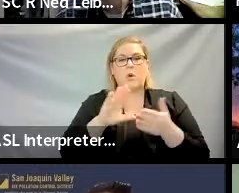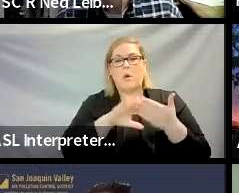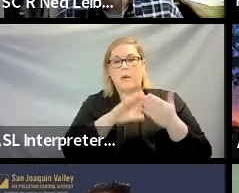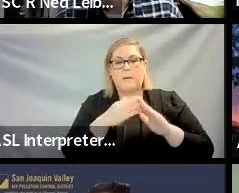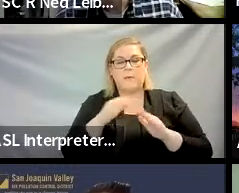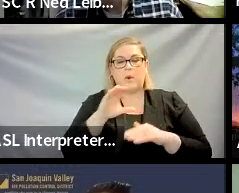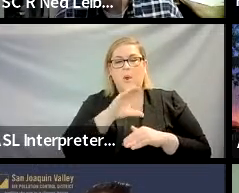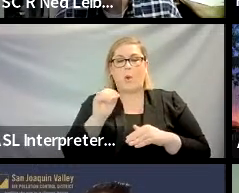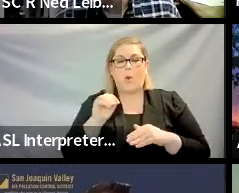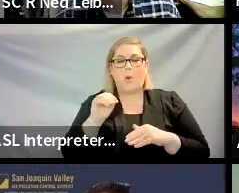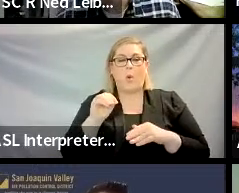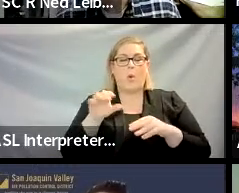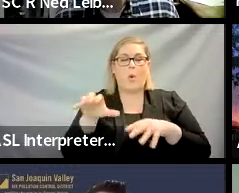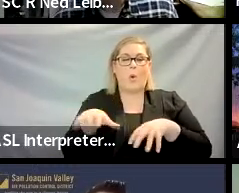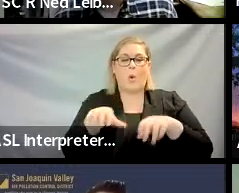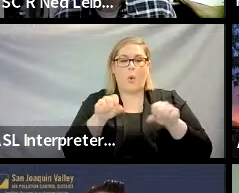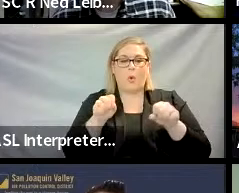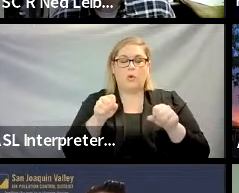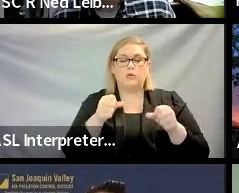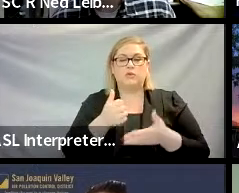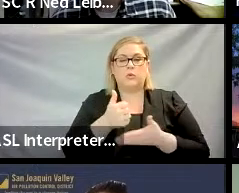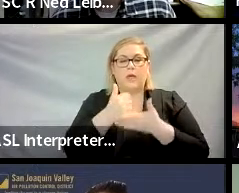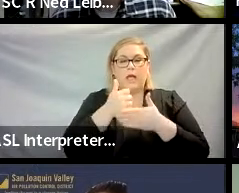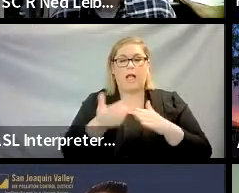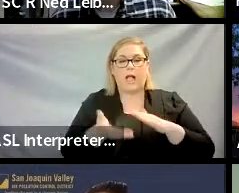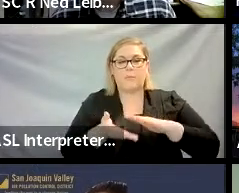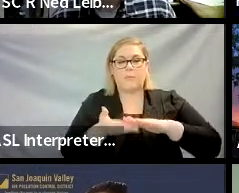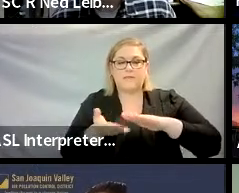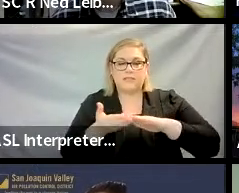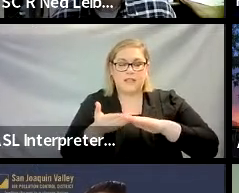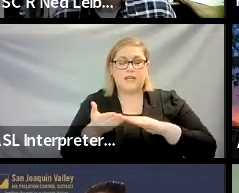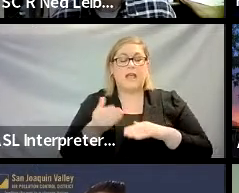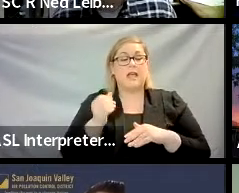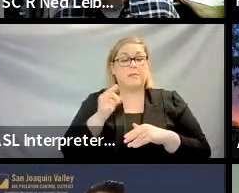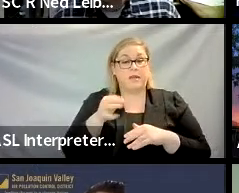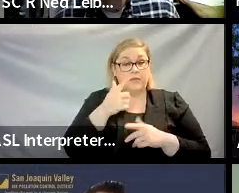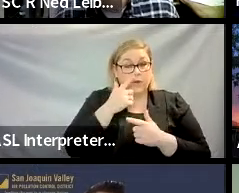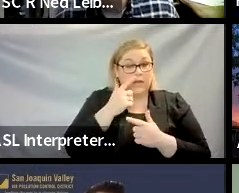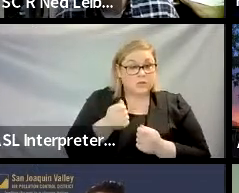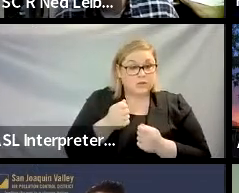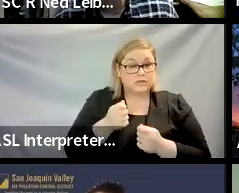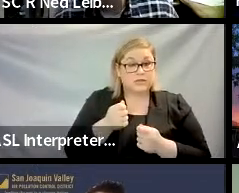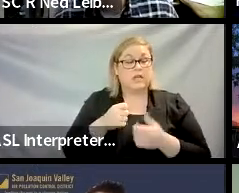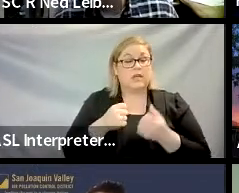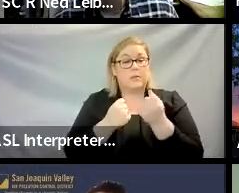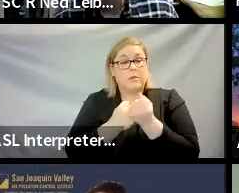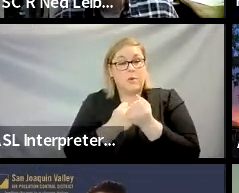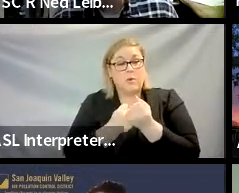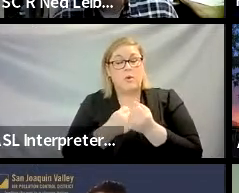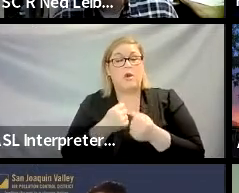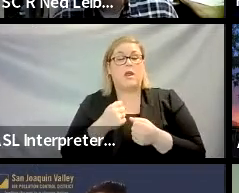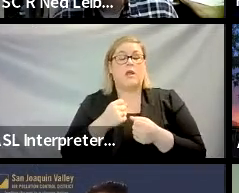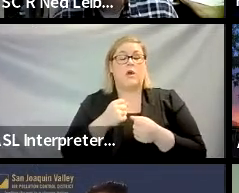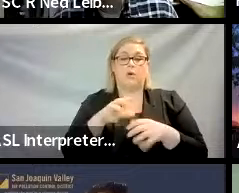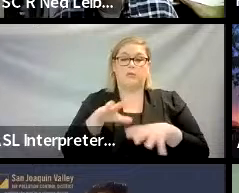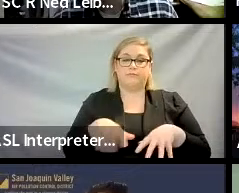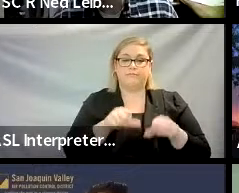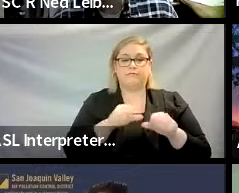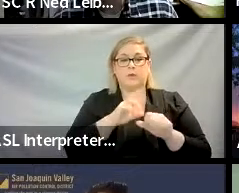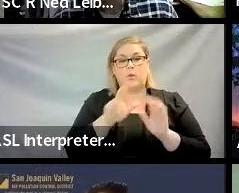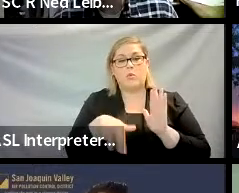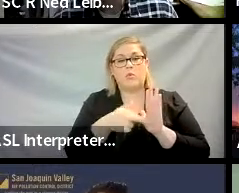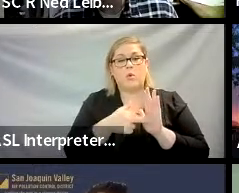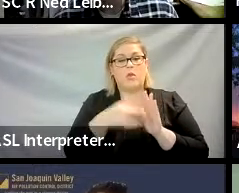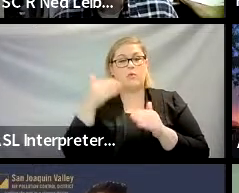to help to facilitate these meetings, and we don't have one this month. But if you're interested in supporting or playing a role for future